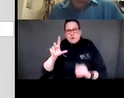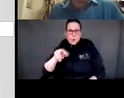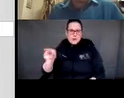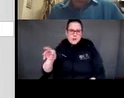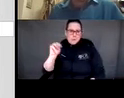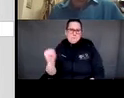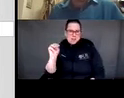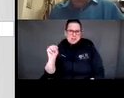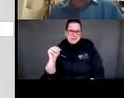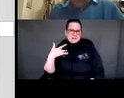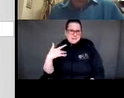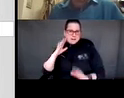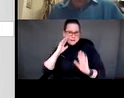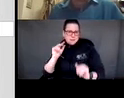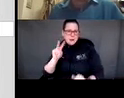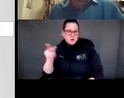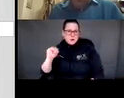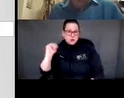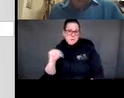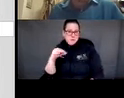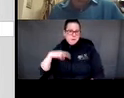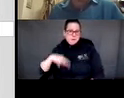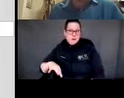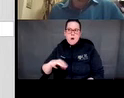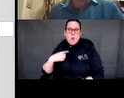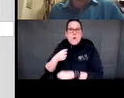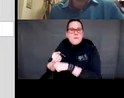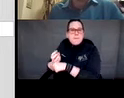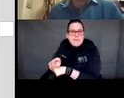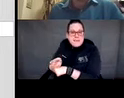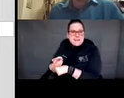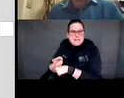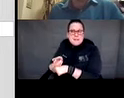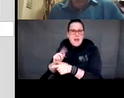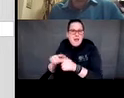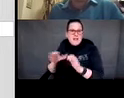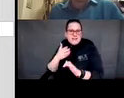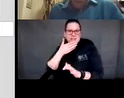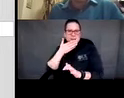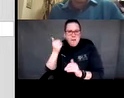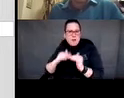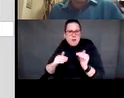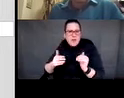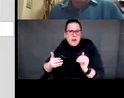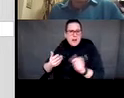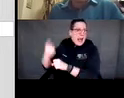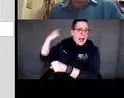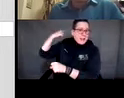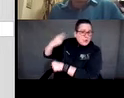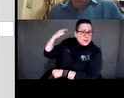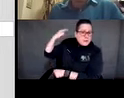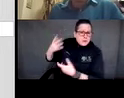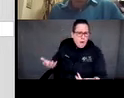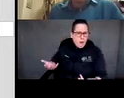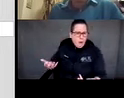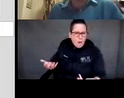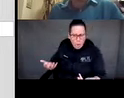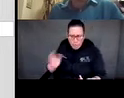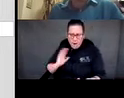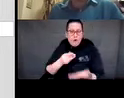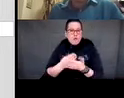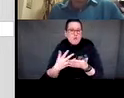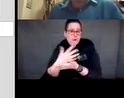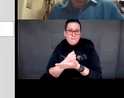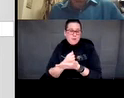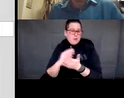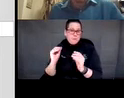So not only did we beat our depressed budget, but we actually did better than we normally would have done. Our revenue was well over